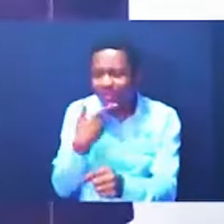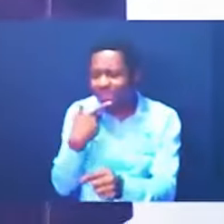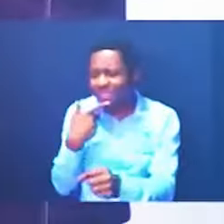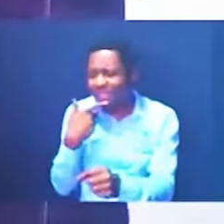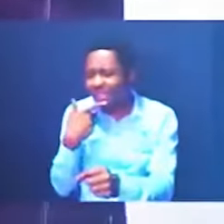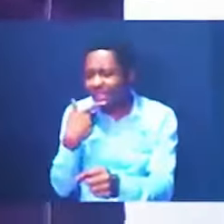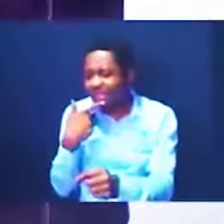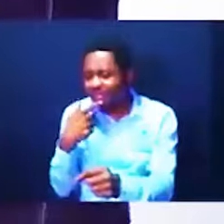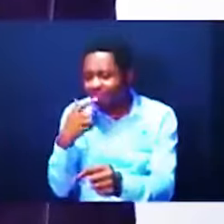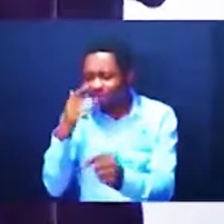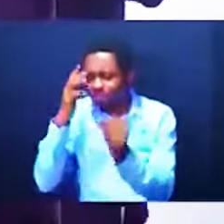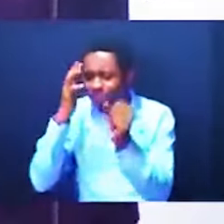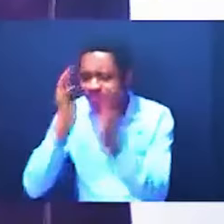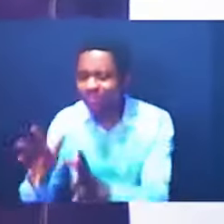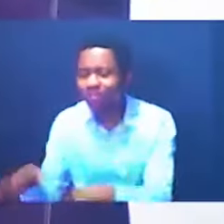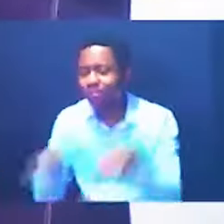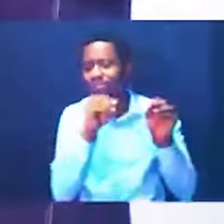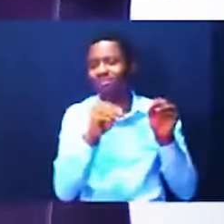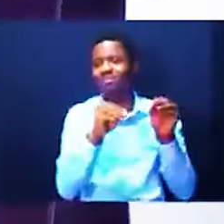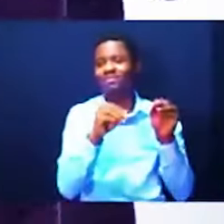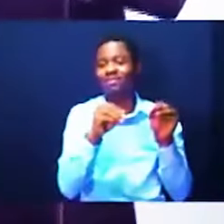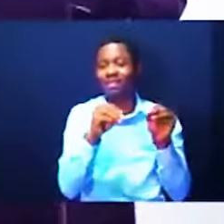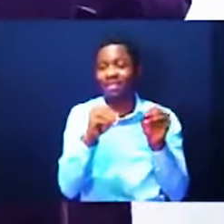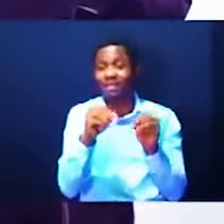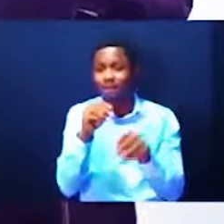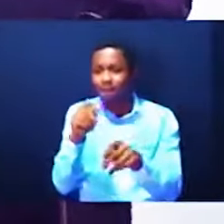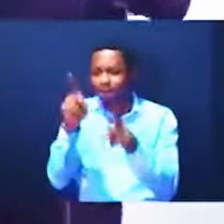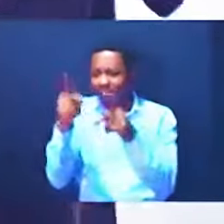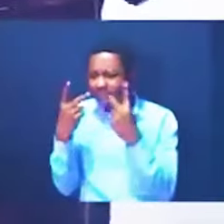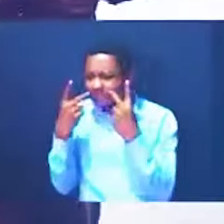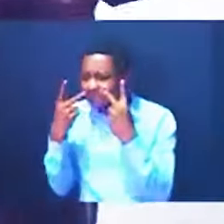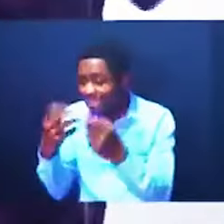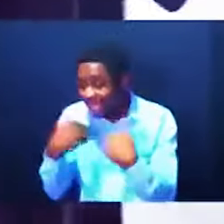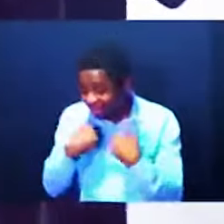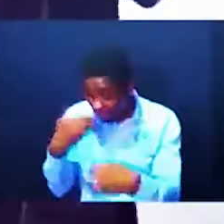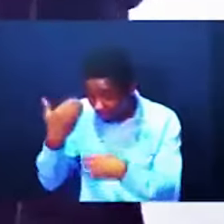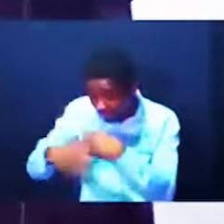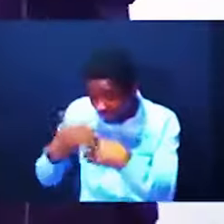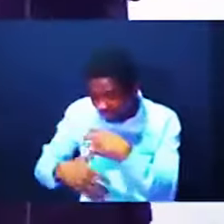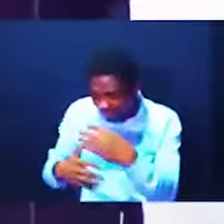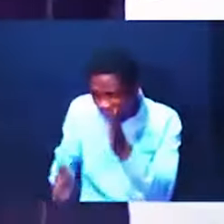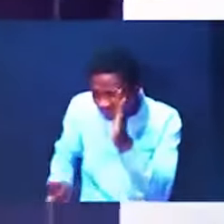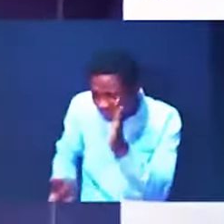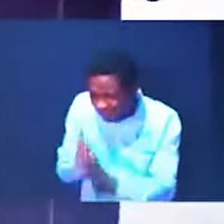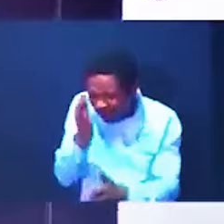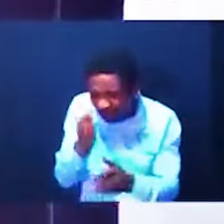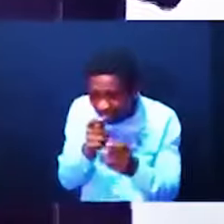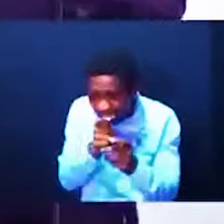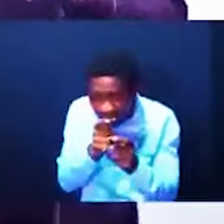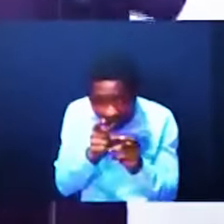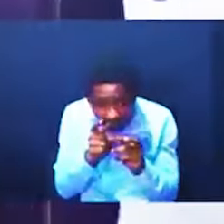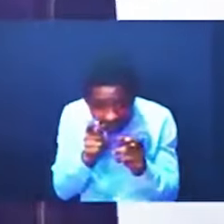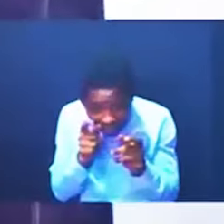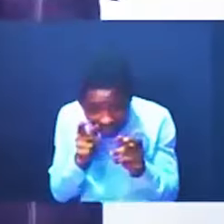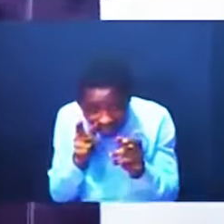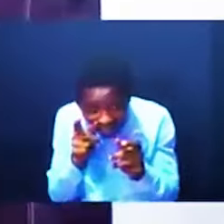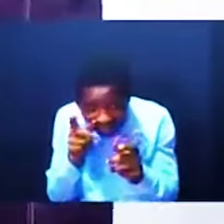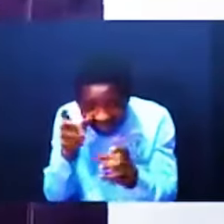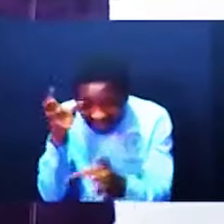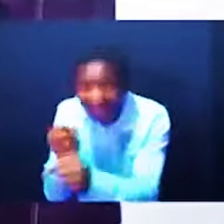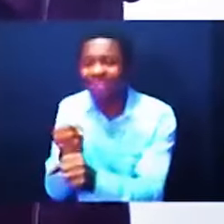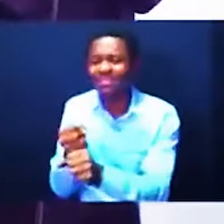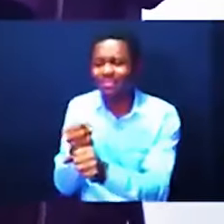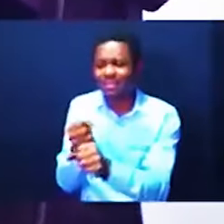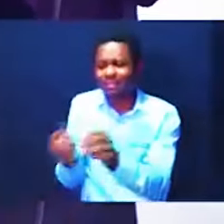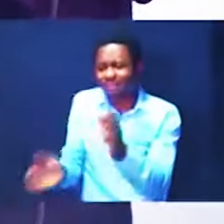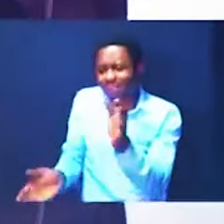and leave. And this is how grown at the end. When you beat yourself, now we share, say, Nipan, oh, man, and just a half a